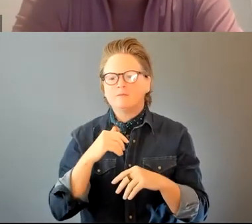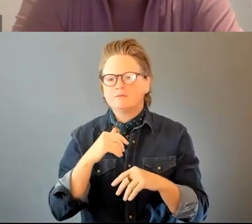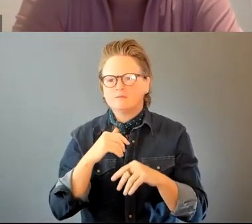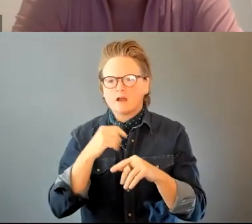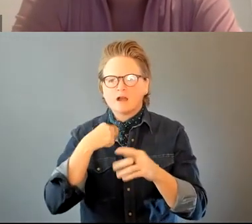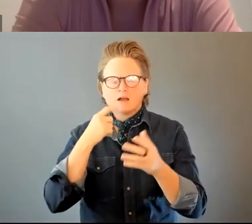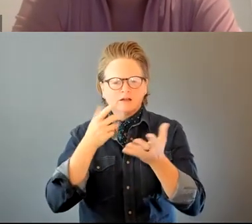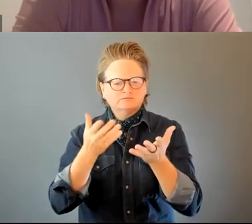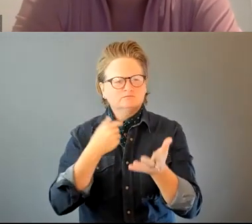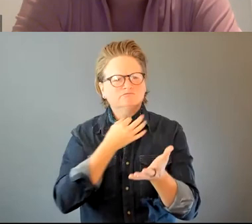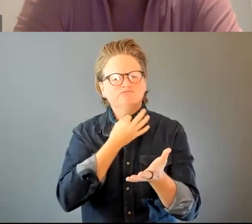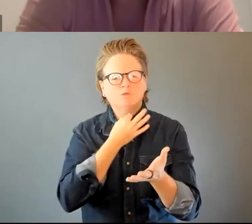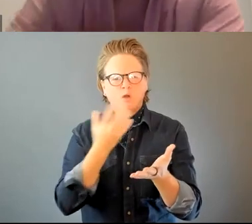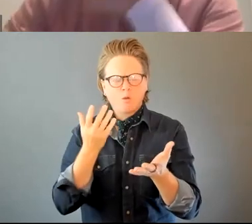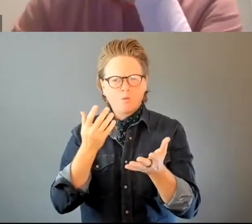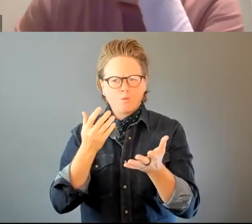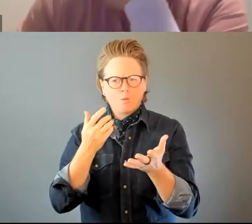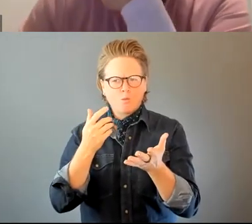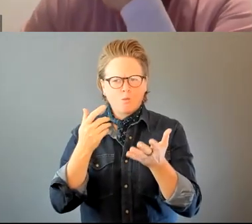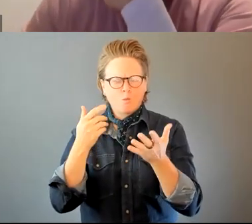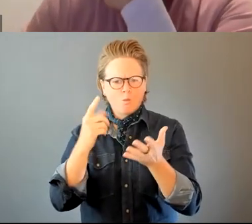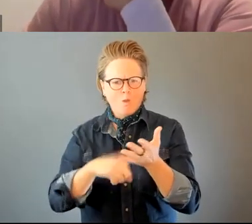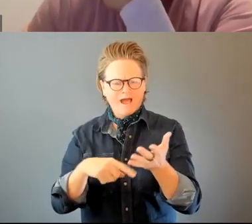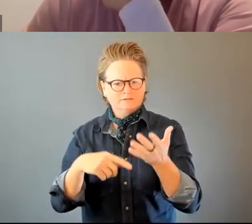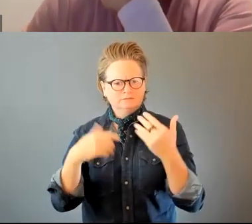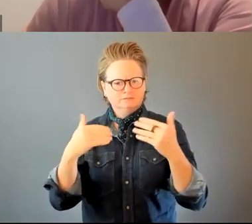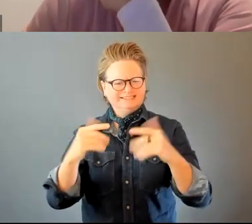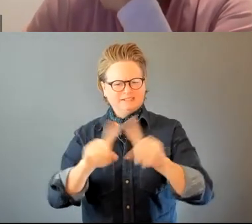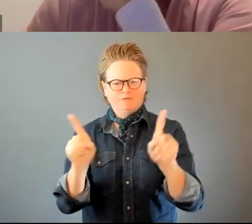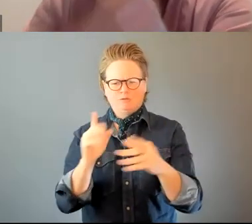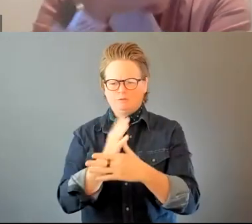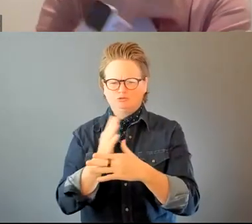ahead and go with the questions. And